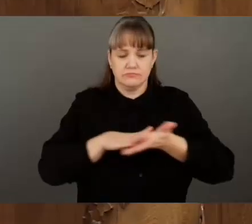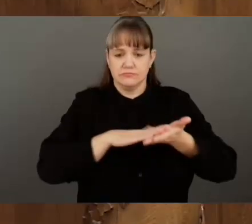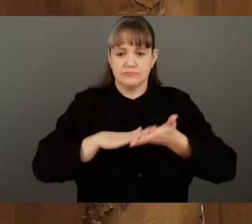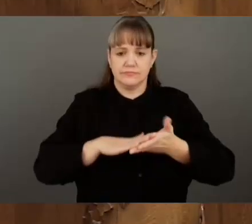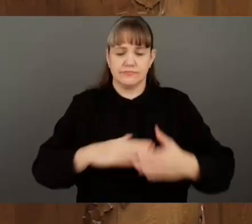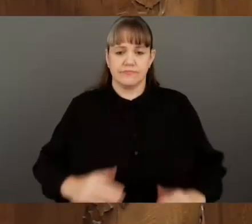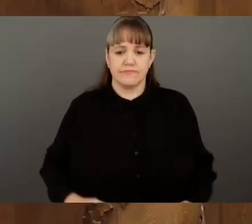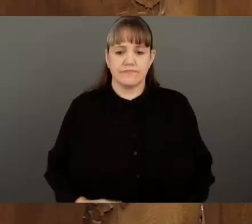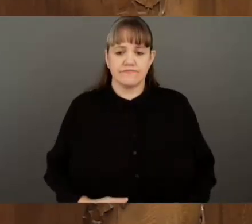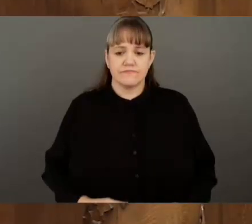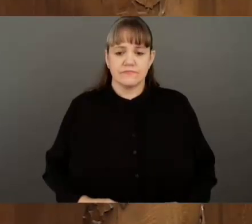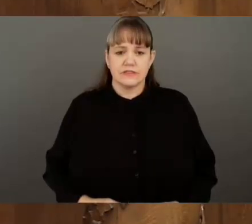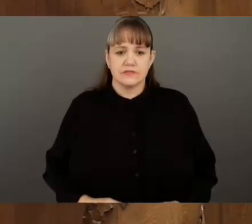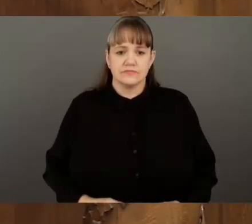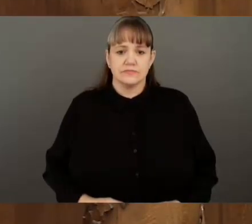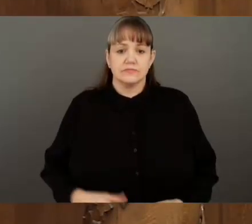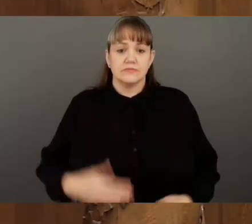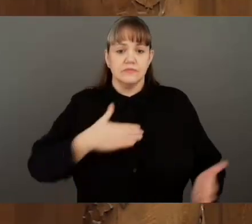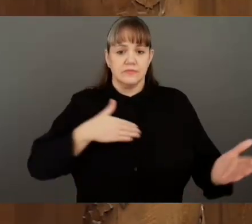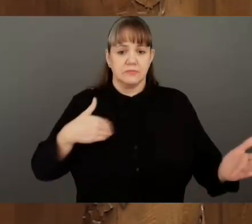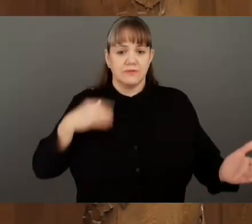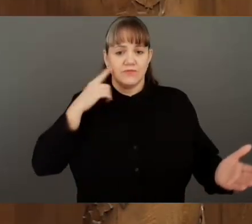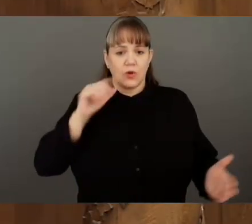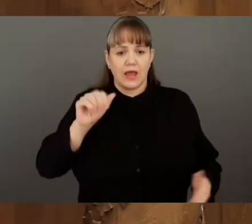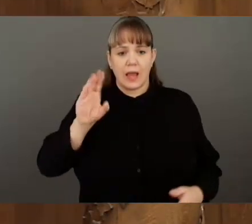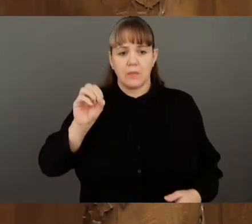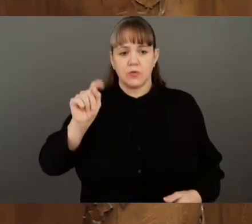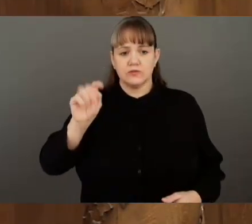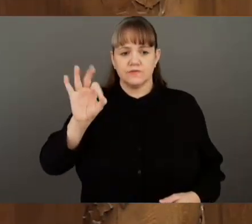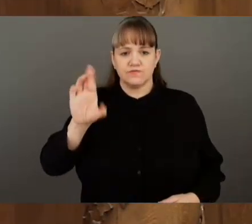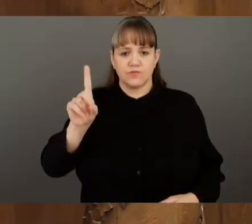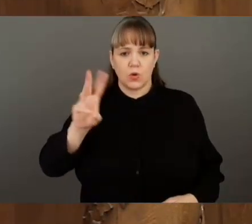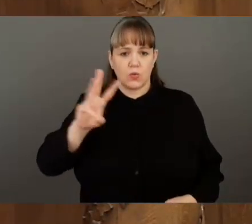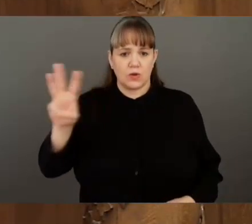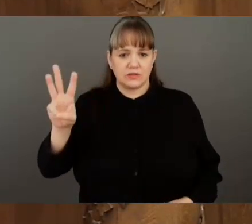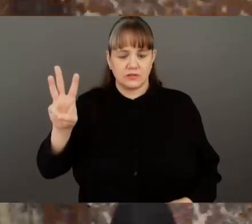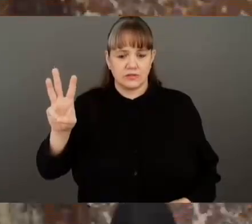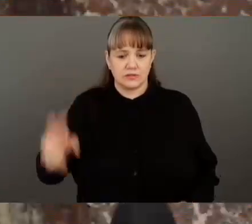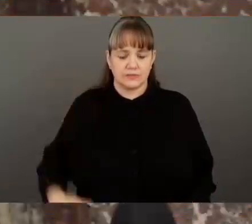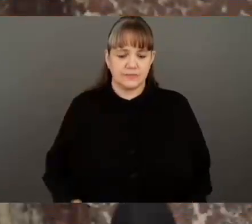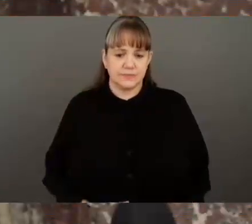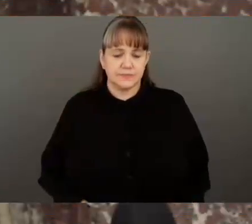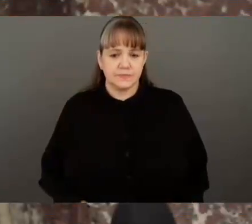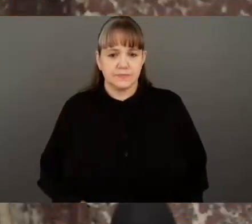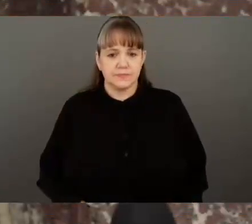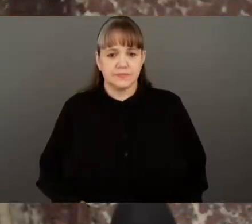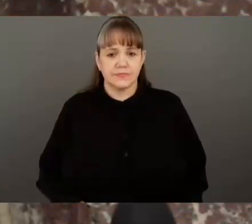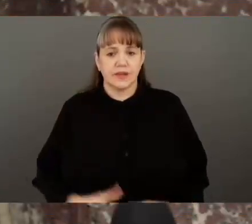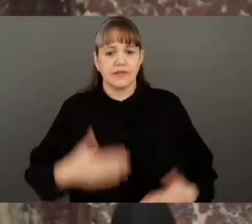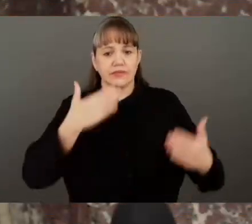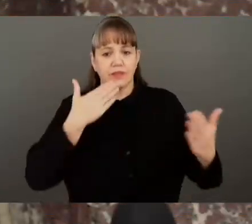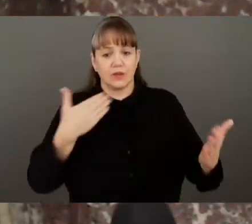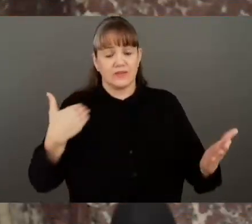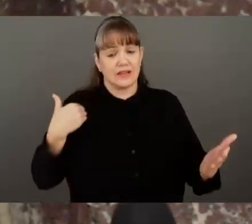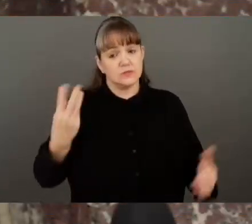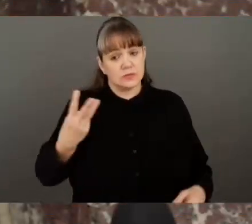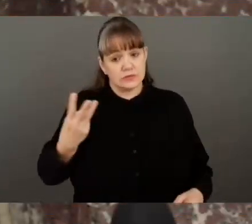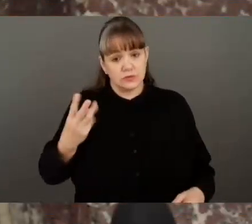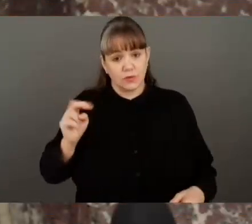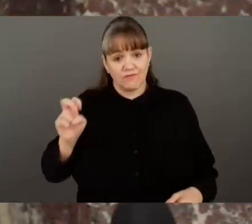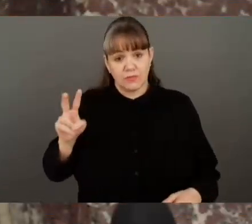Member for Abbotsford West. Thank you, Mr. Speaker. Last Wednesday, November 12th, another Abbotsford